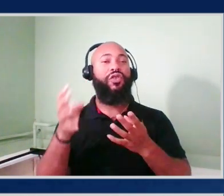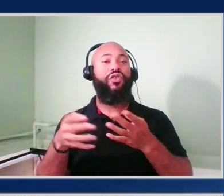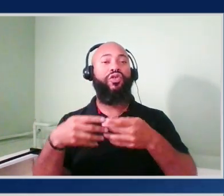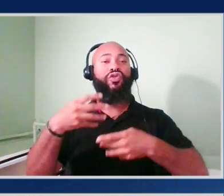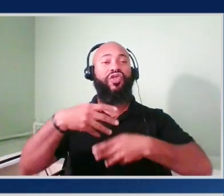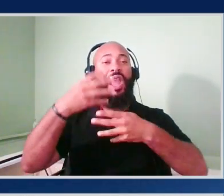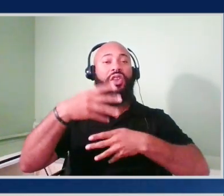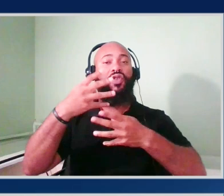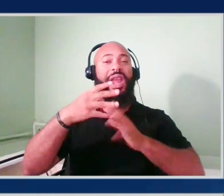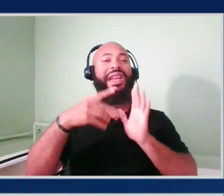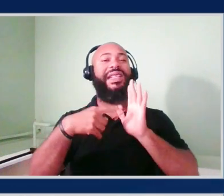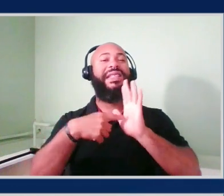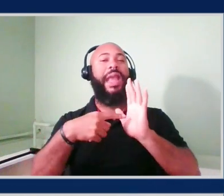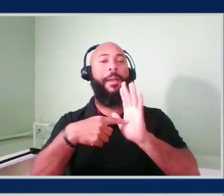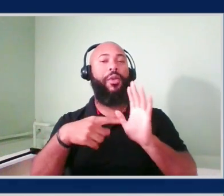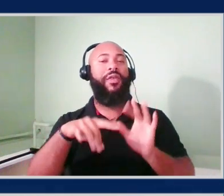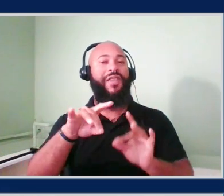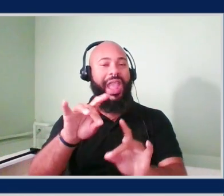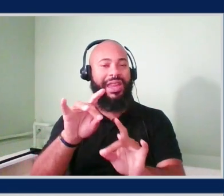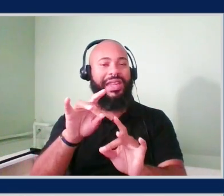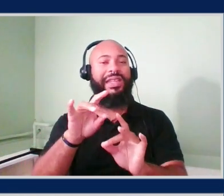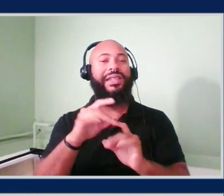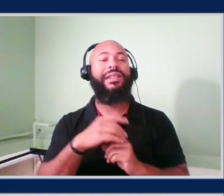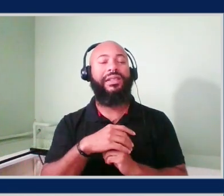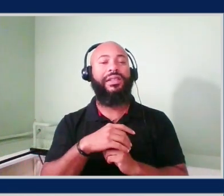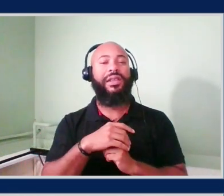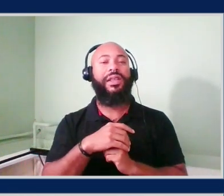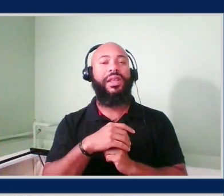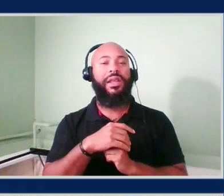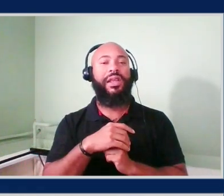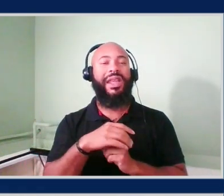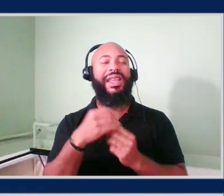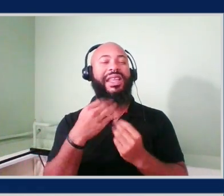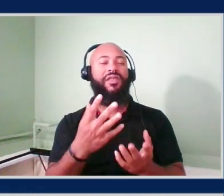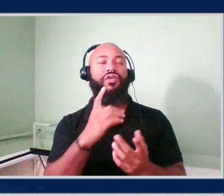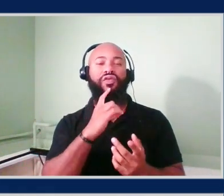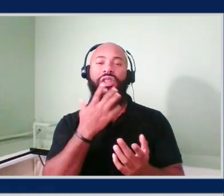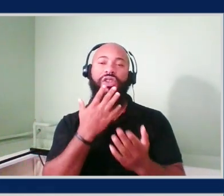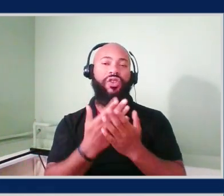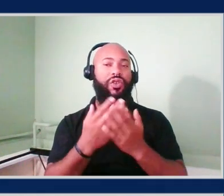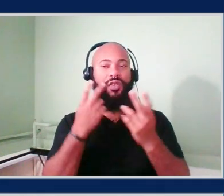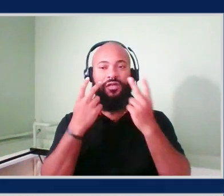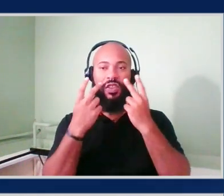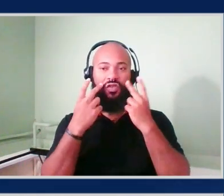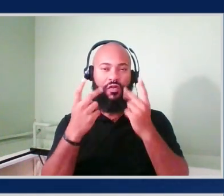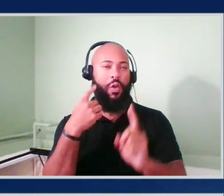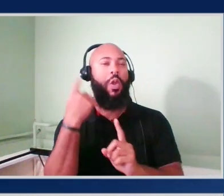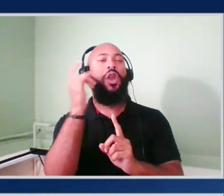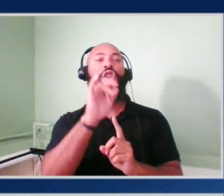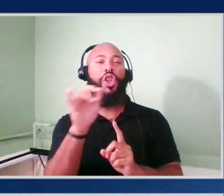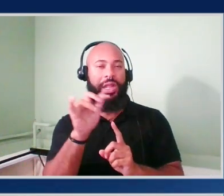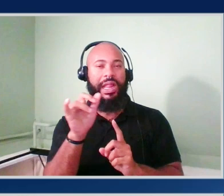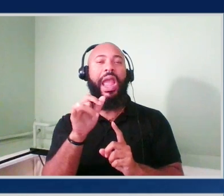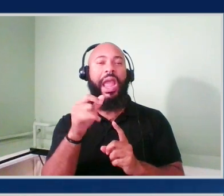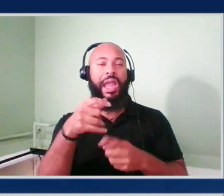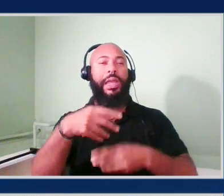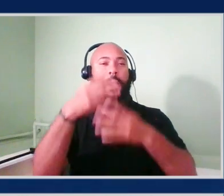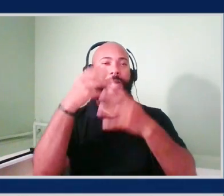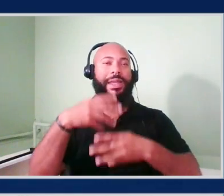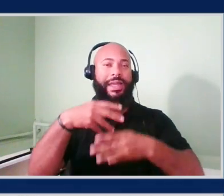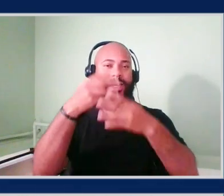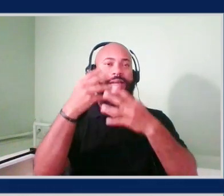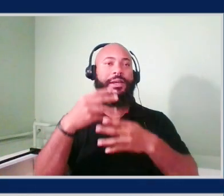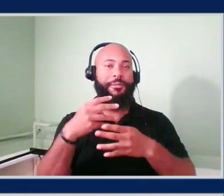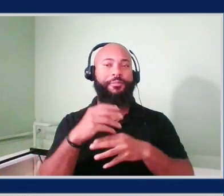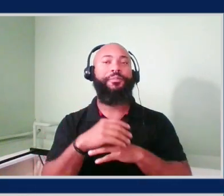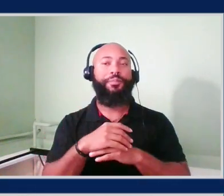which actually takes a couple seconds, it gives you a really good visual of what they'll look like coming in. So as you can see here, if